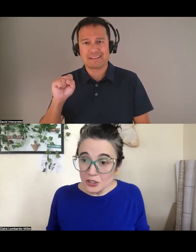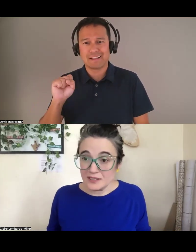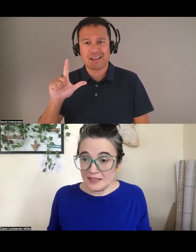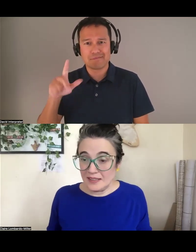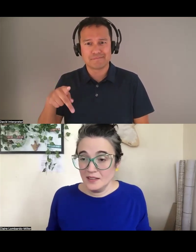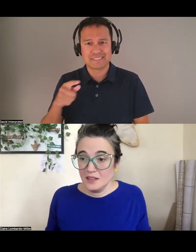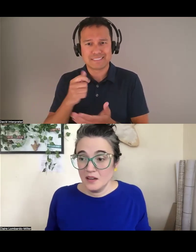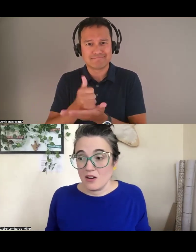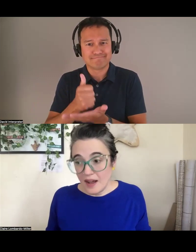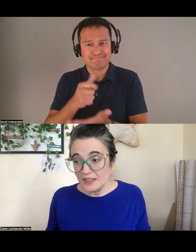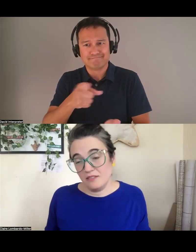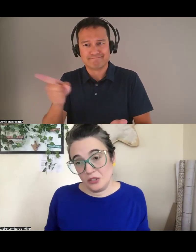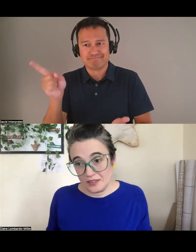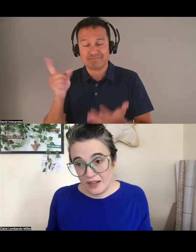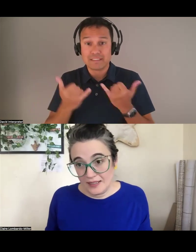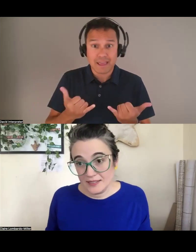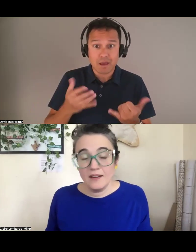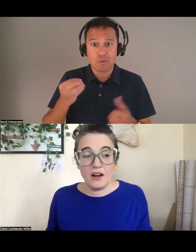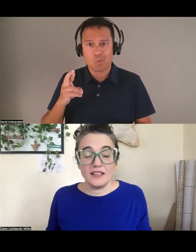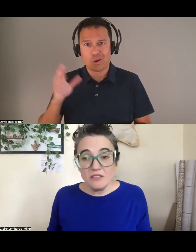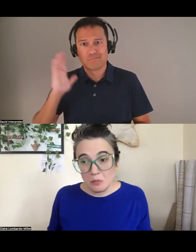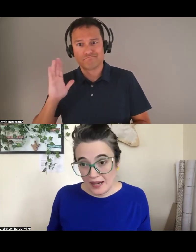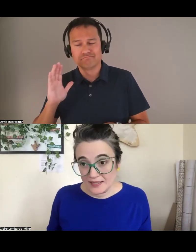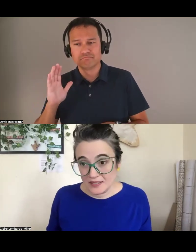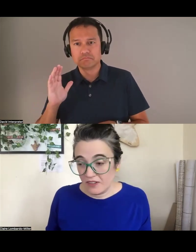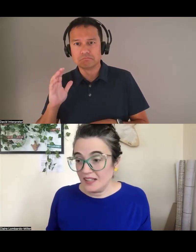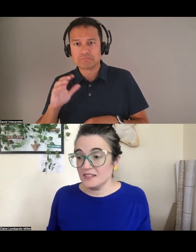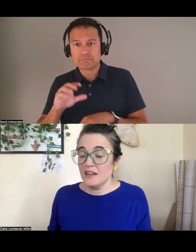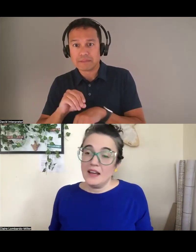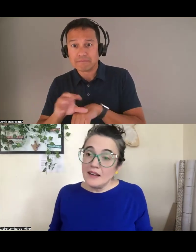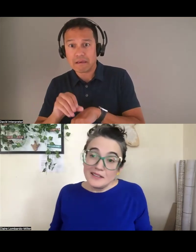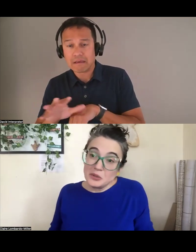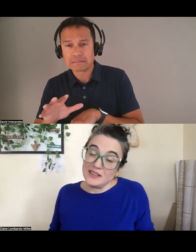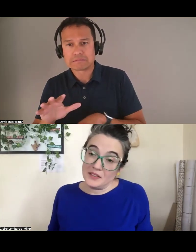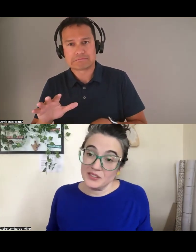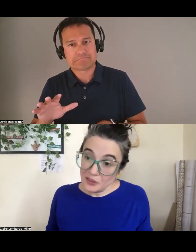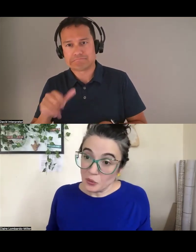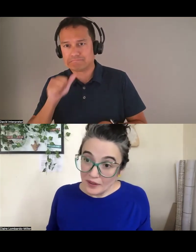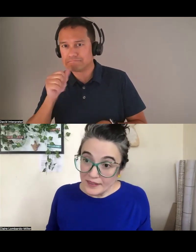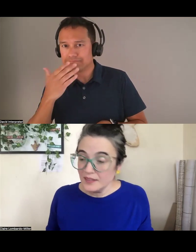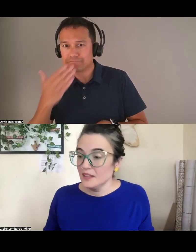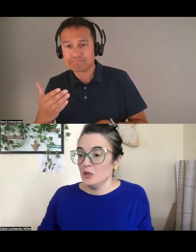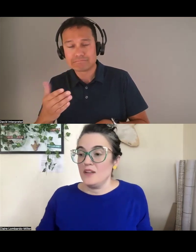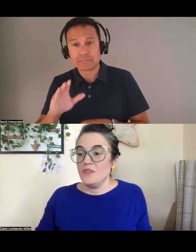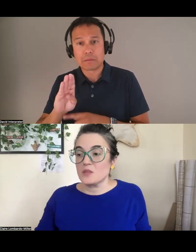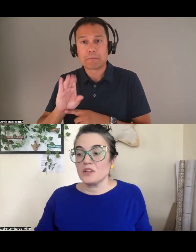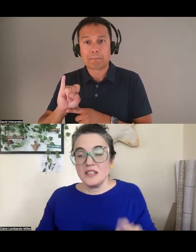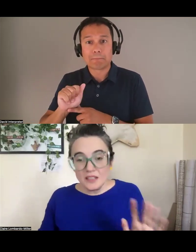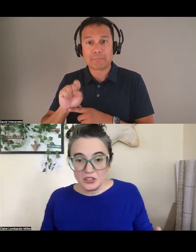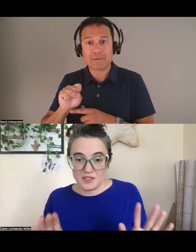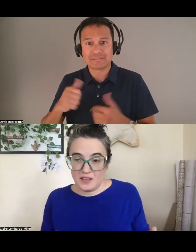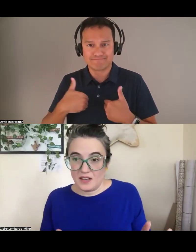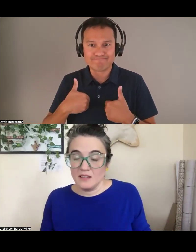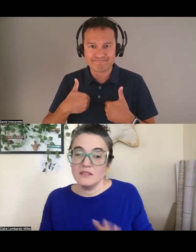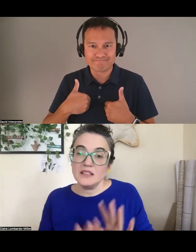and currently are not giving good advice, are giving biased advice, and not doing deaf centered work. In this